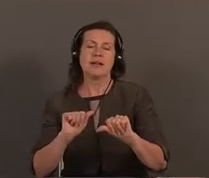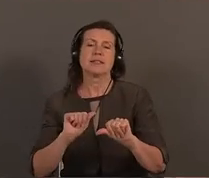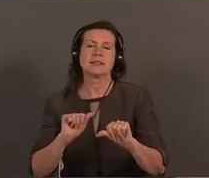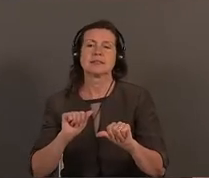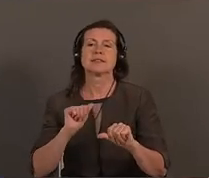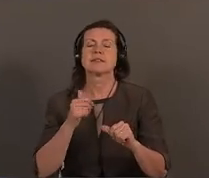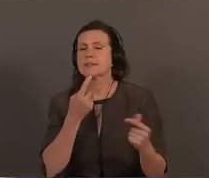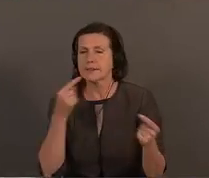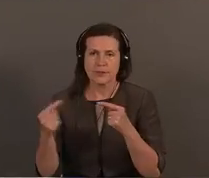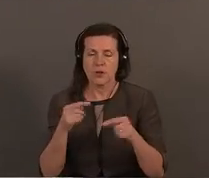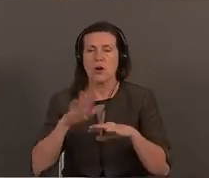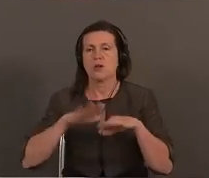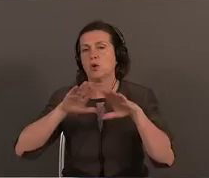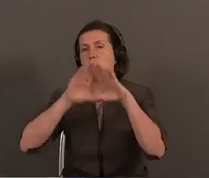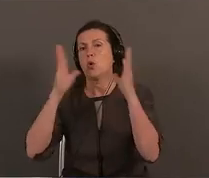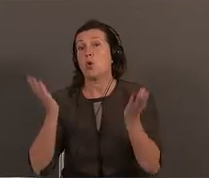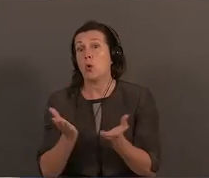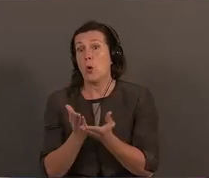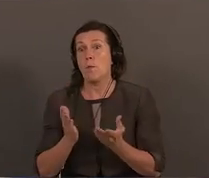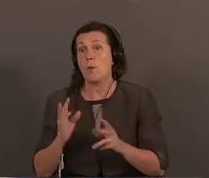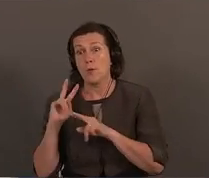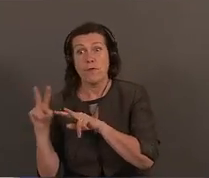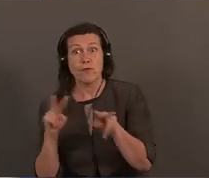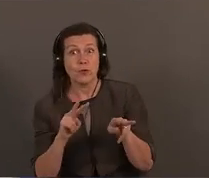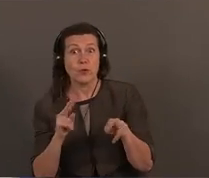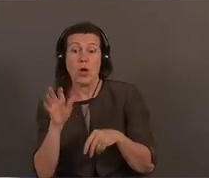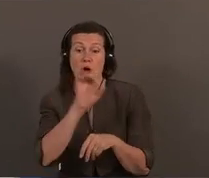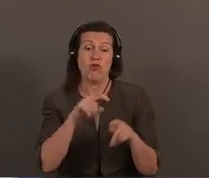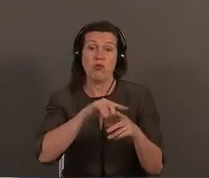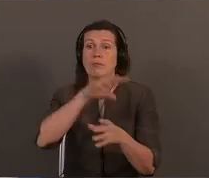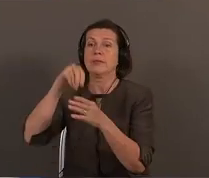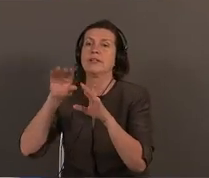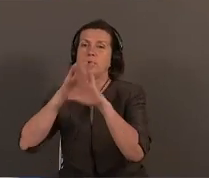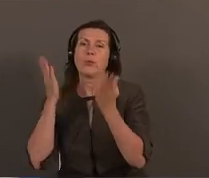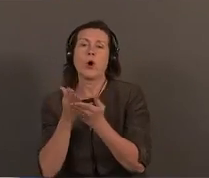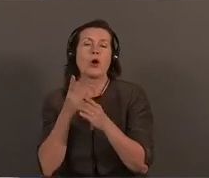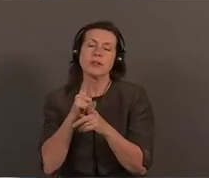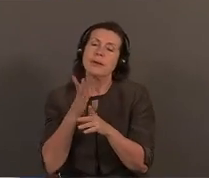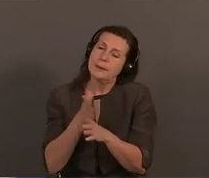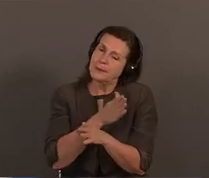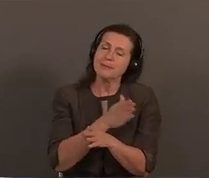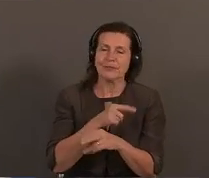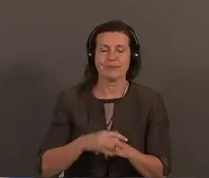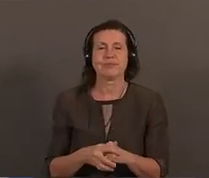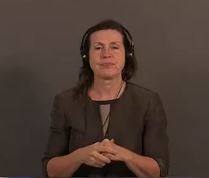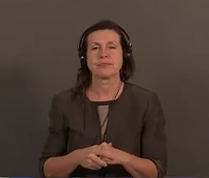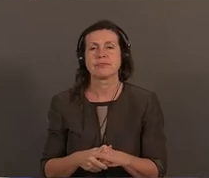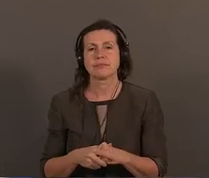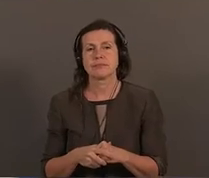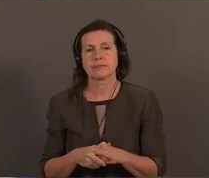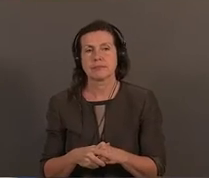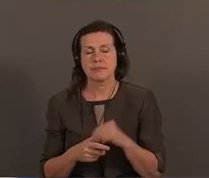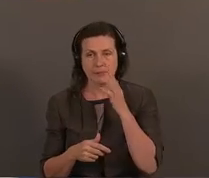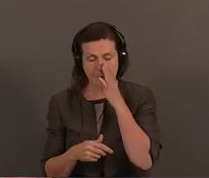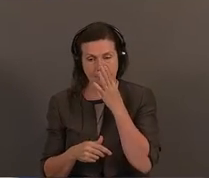one about the global view and Europe in the world? Well, my overall conclusion is that